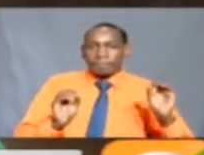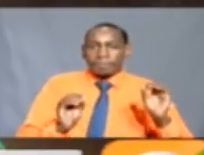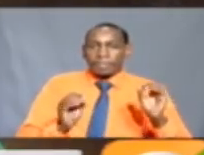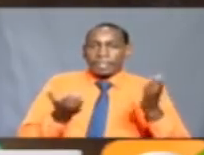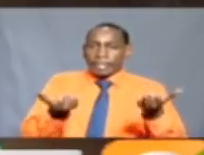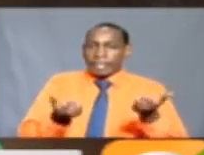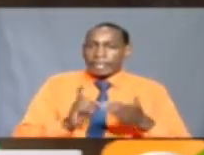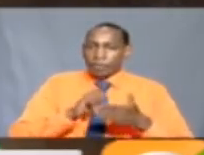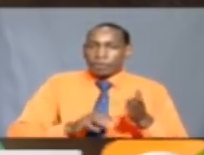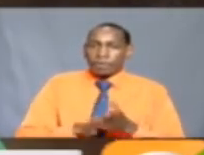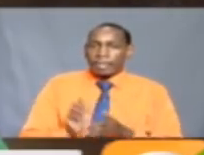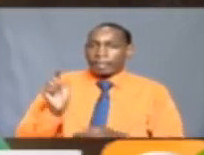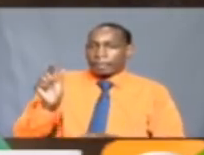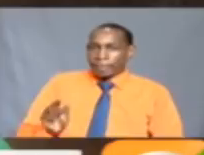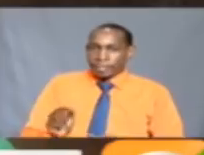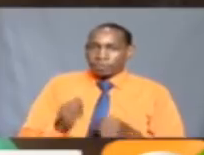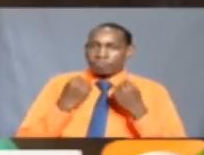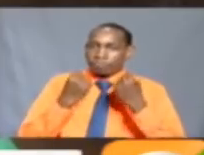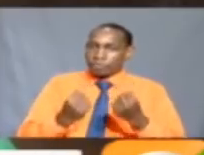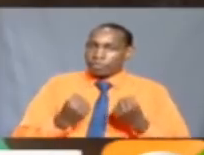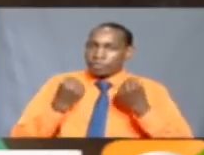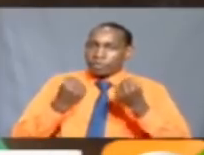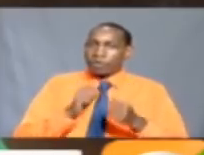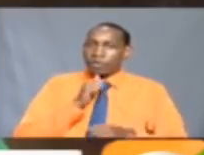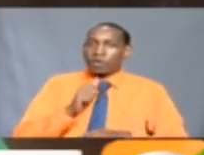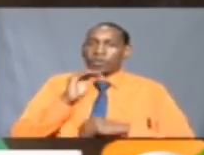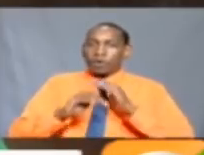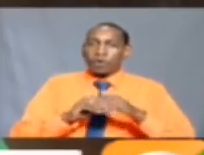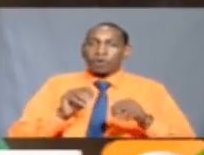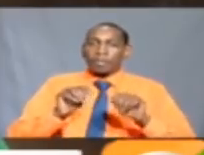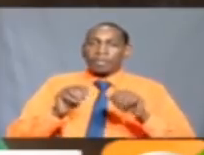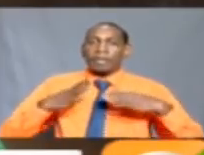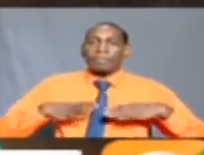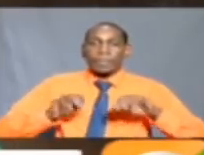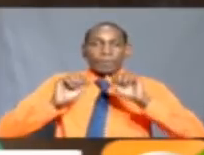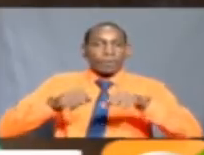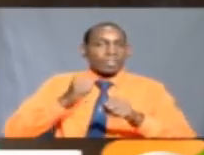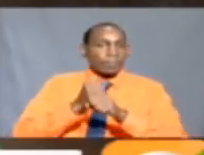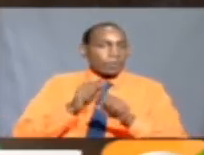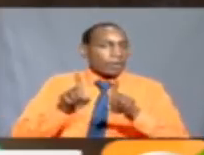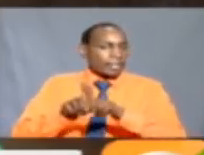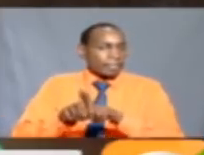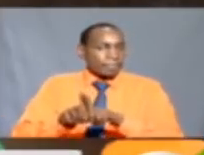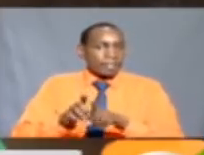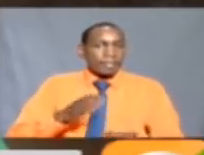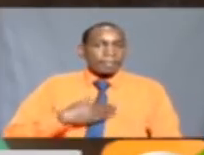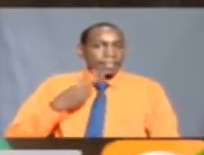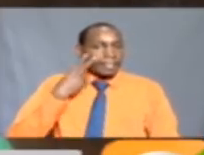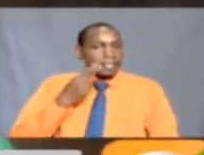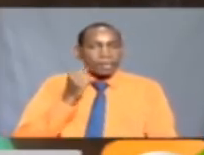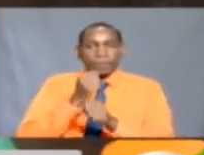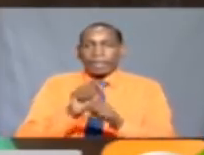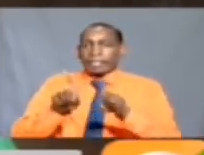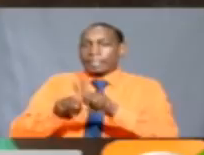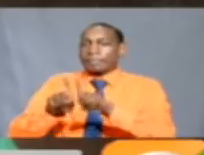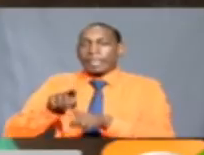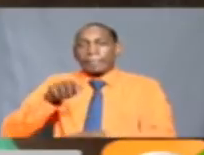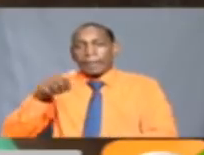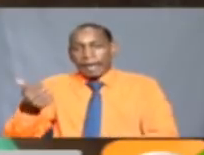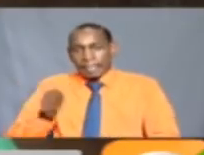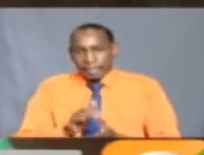na roho yake, sio kila mtu anaweza fanya hii kazi. So to me, naona ni kazi kama zile zingine.